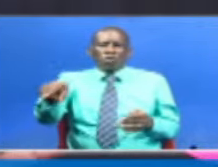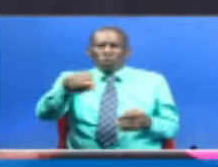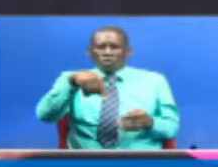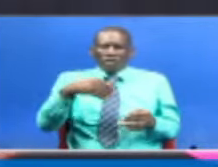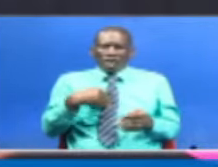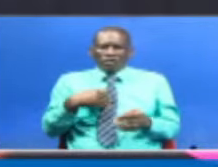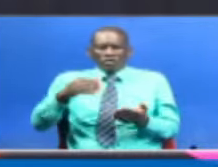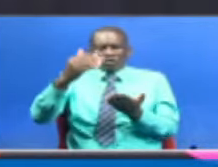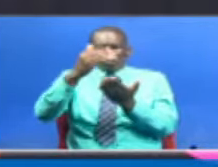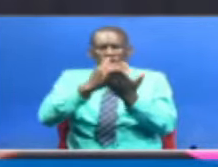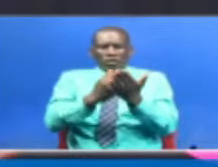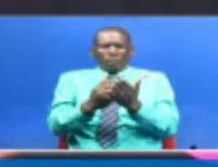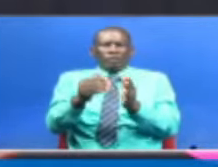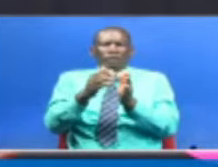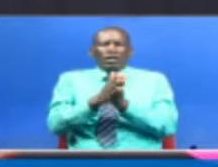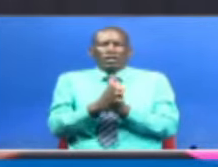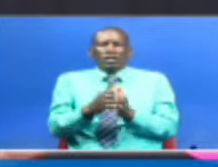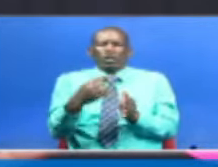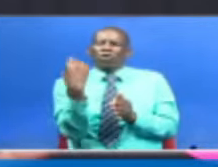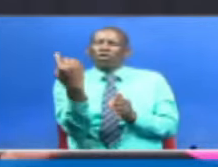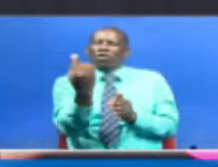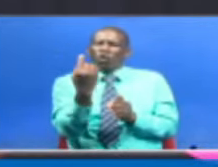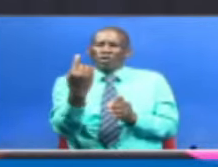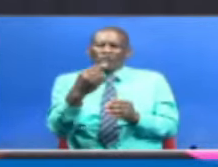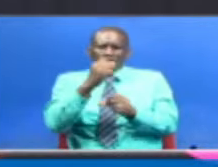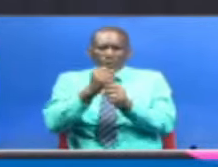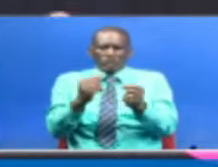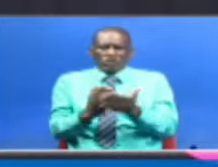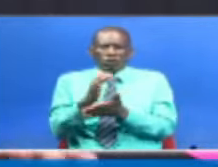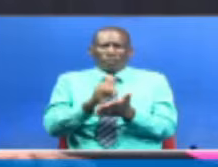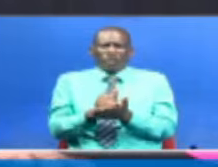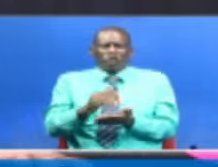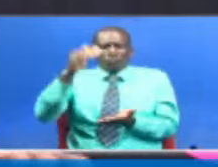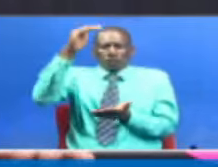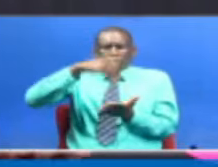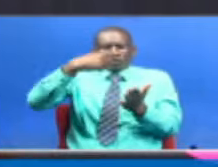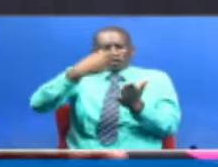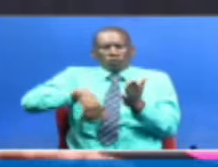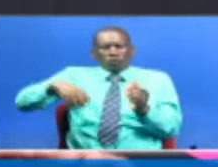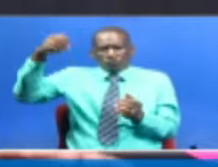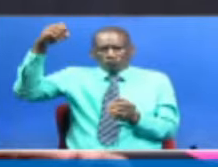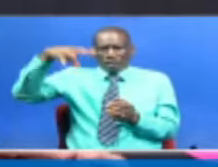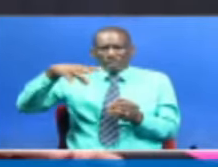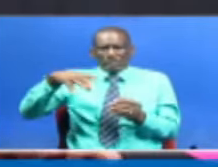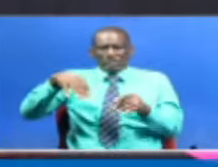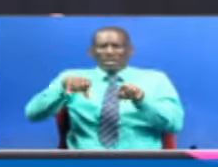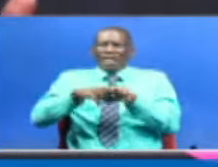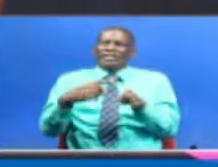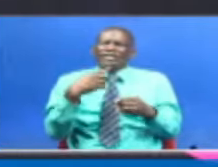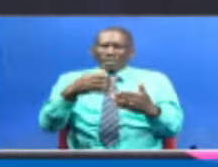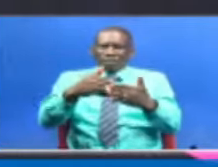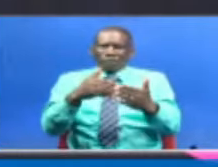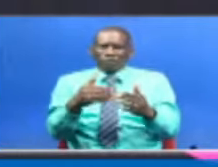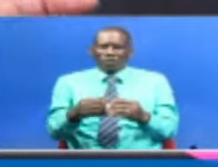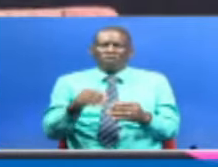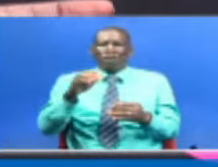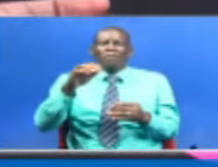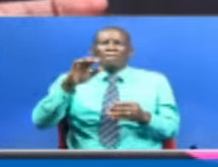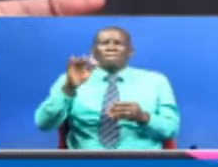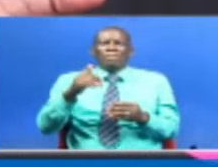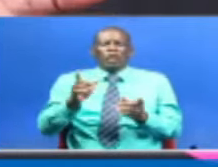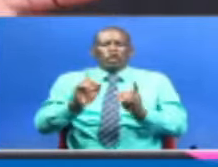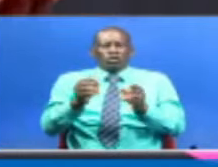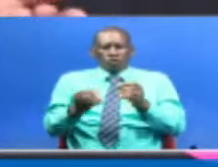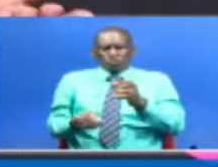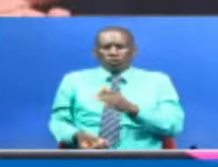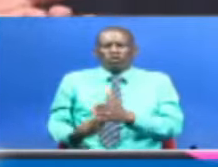these programs and only ensure that we cut cost of energy, like I mentioned earlier, by not generating